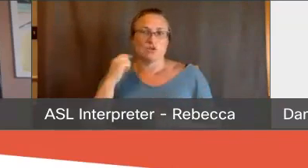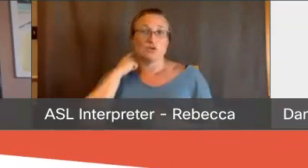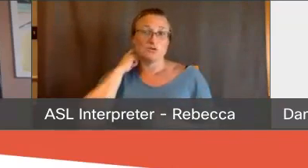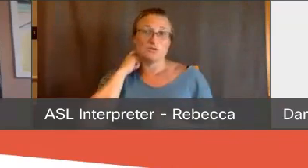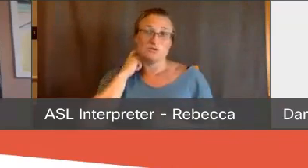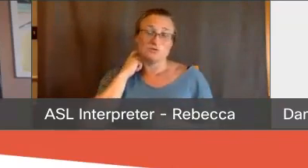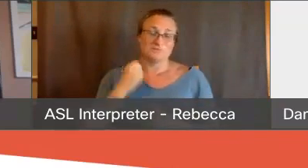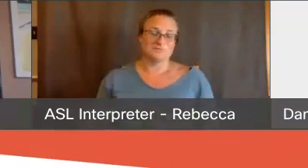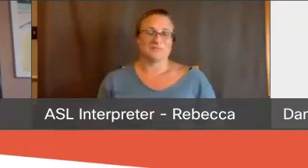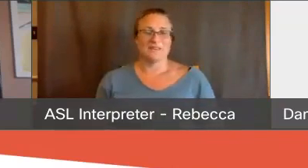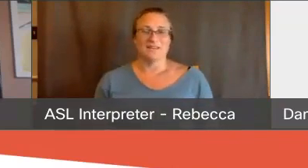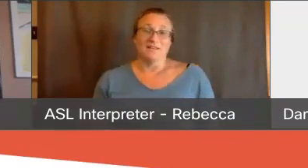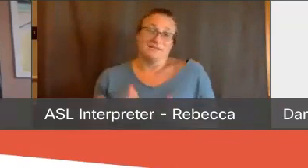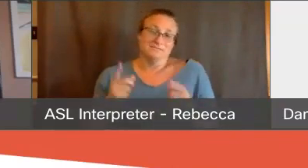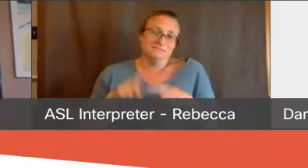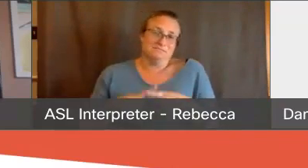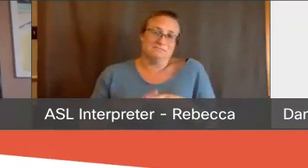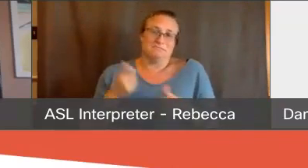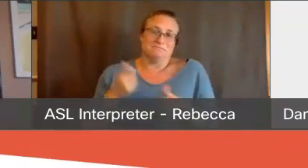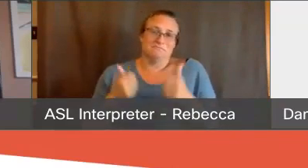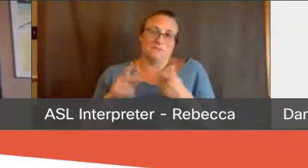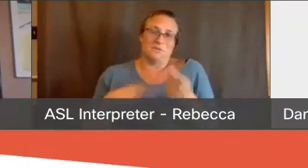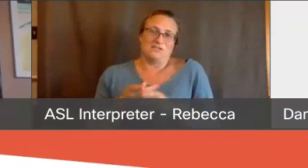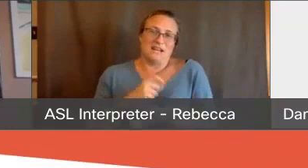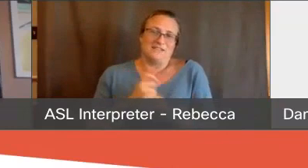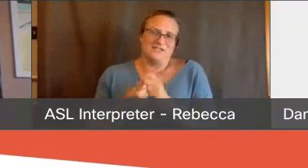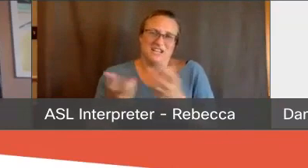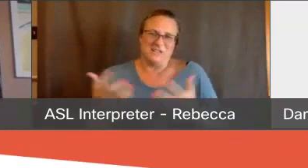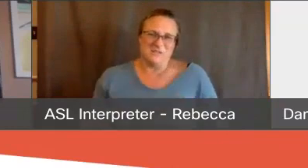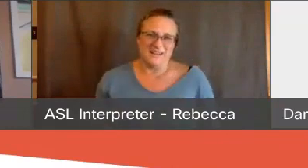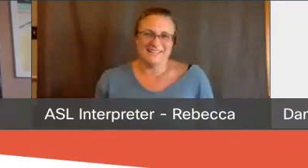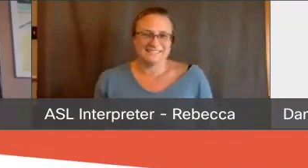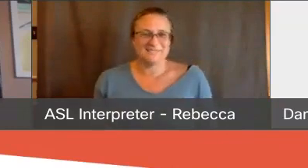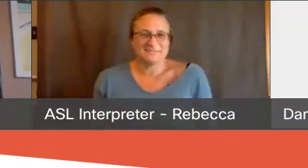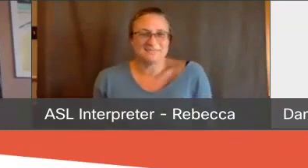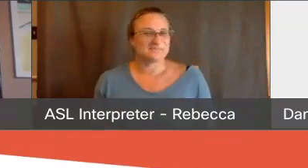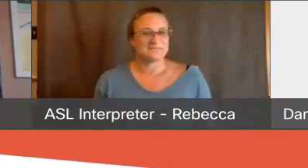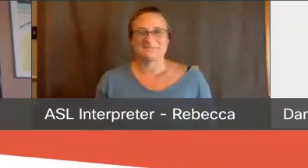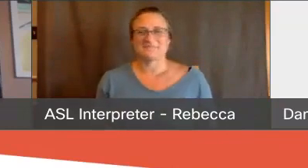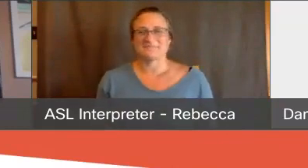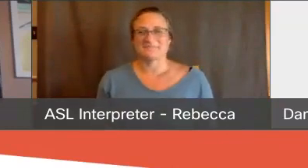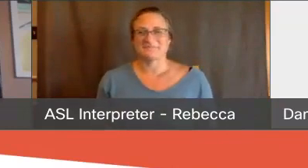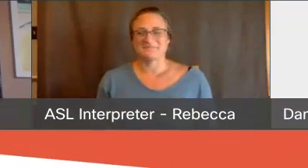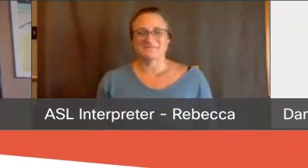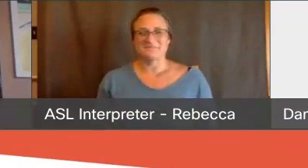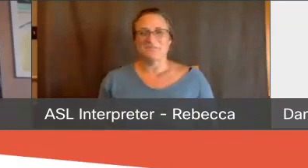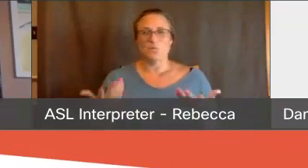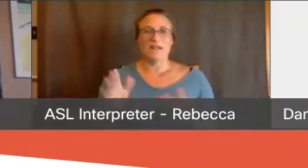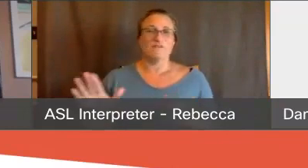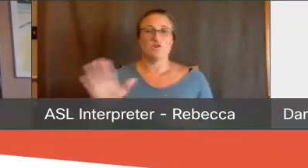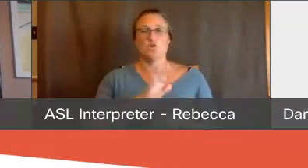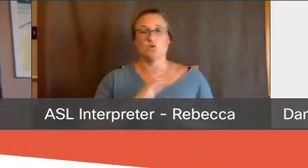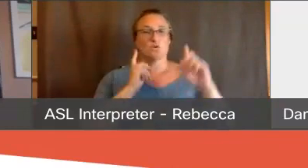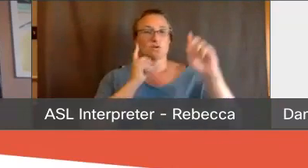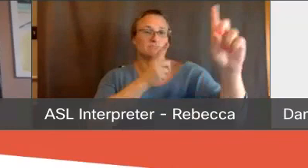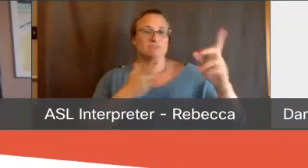of change you want to see, depending on what. I know we have a lot of different people in this, so depending on whatever lens you bring or whatever issue you kind